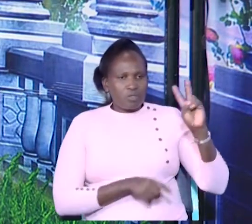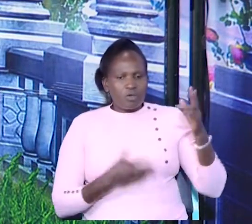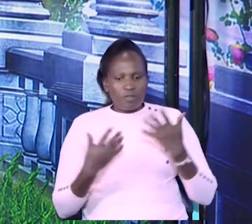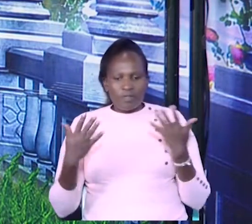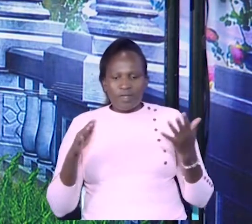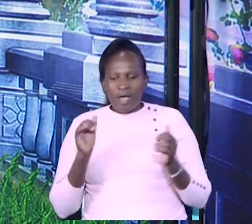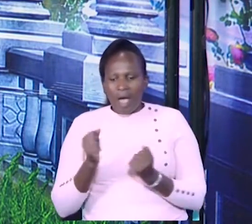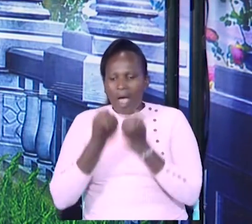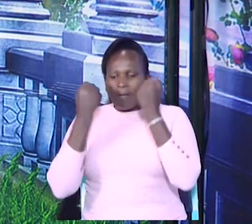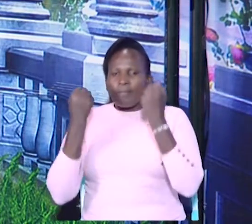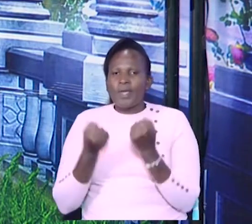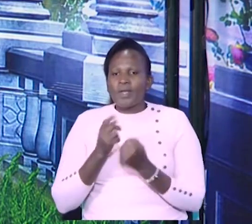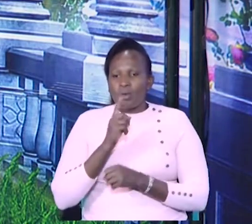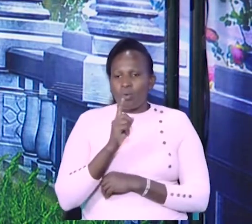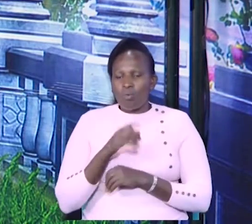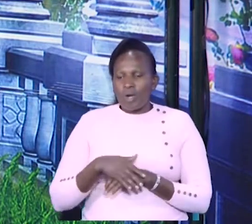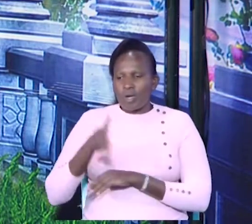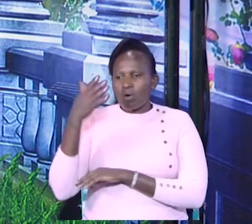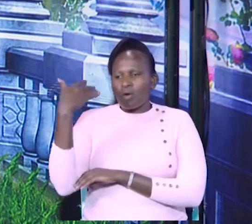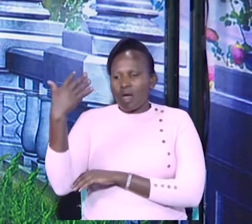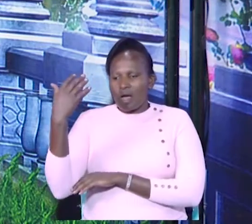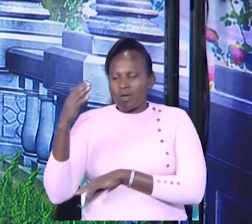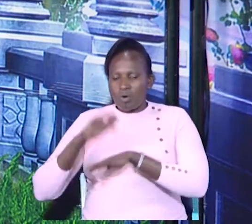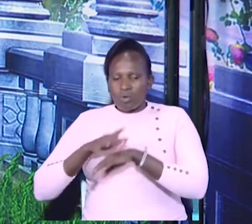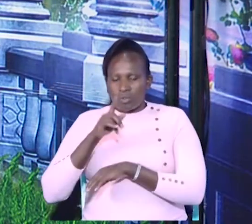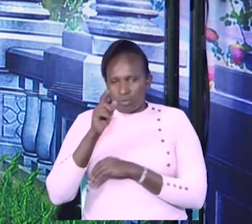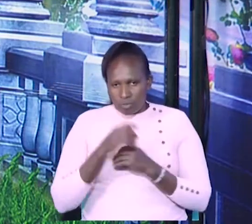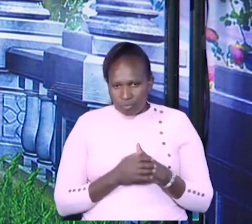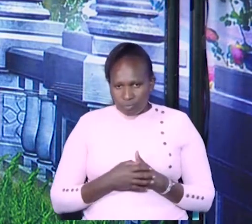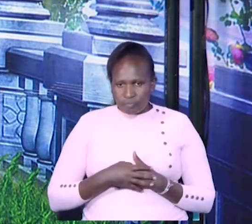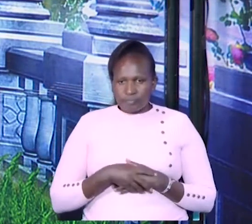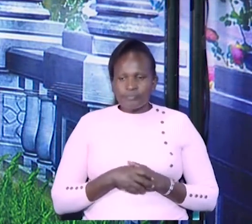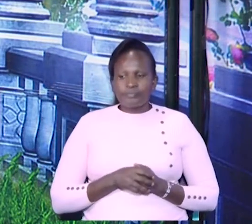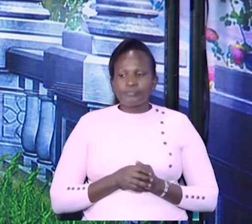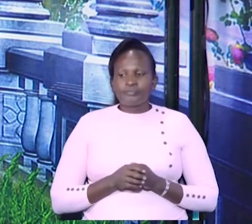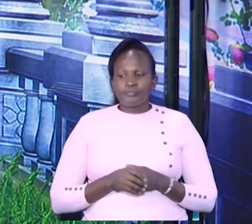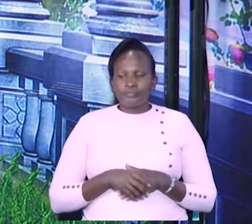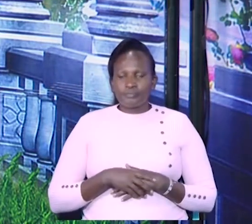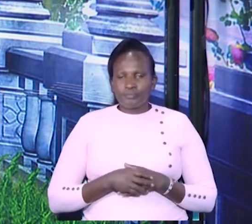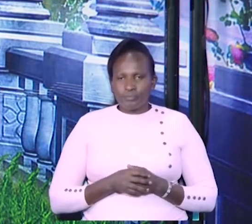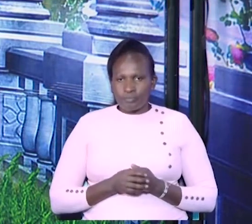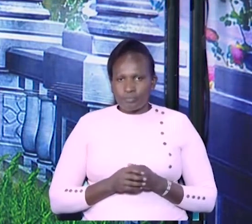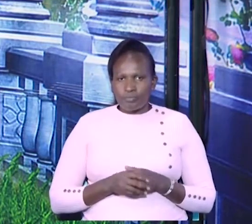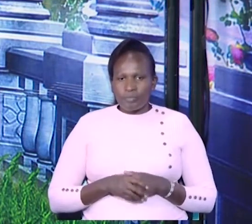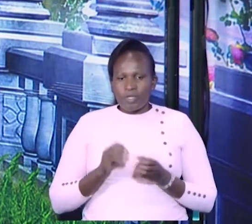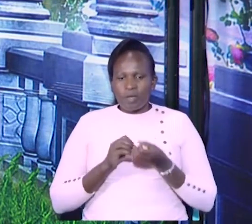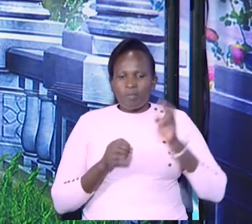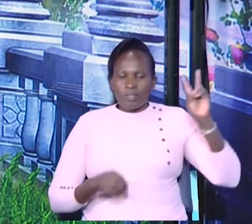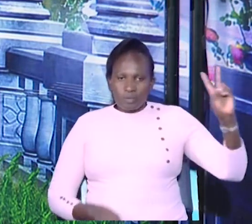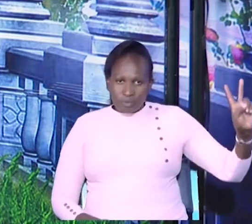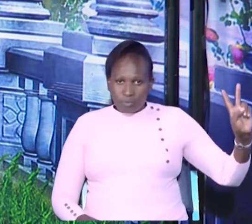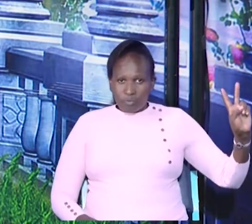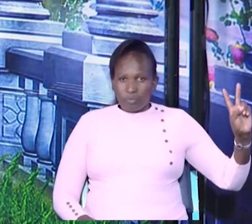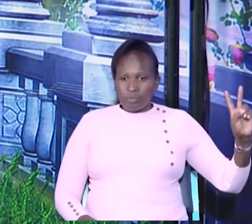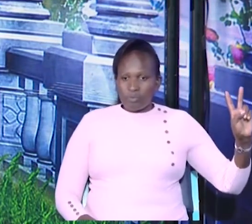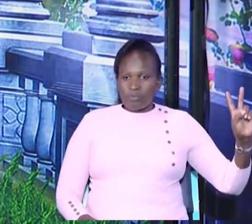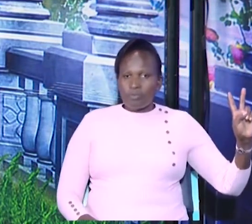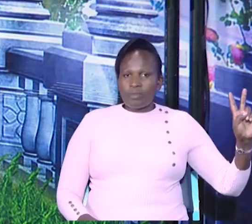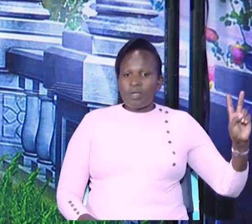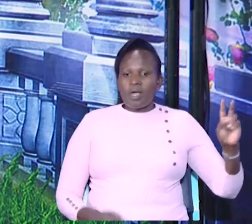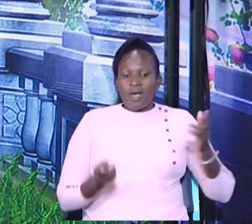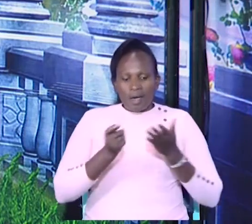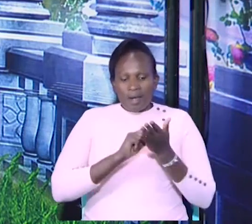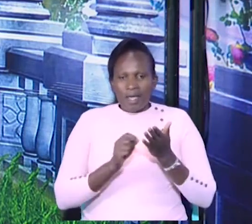that happen when God's hand is upon you. Number two, light